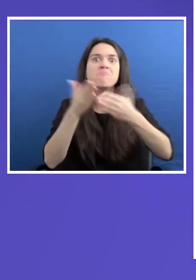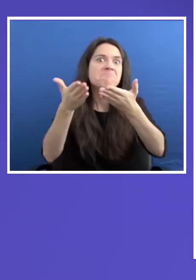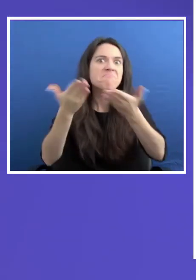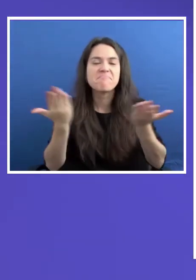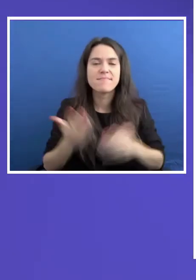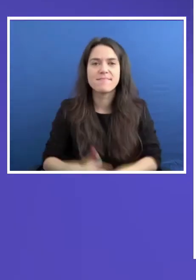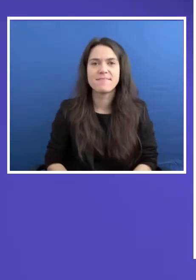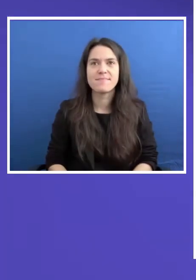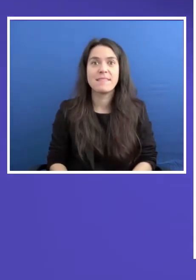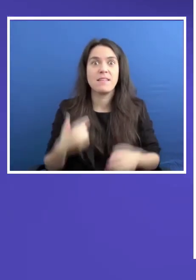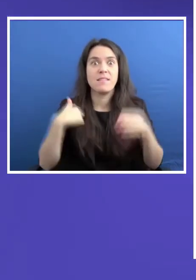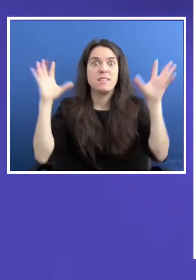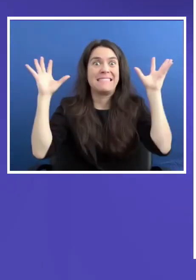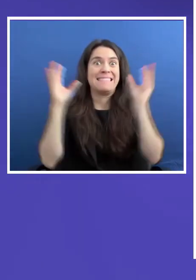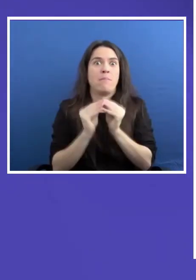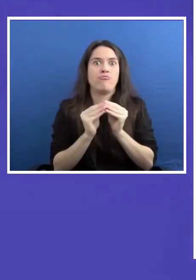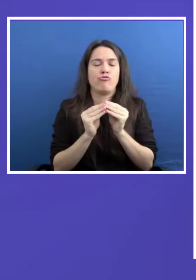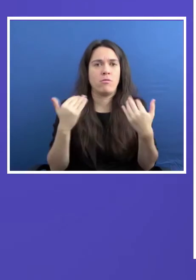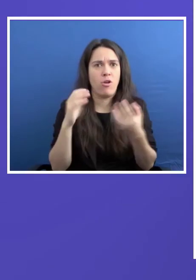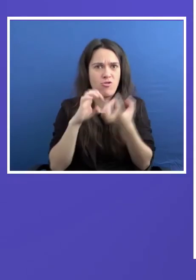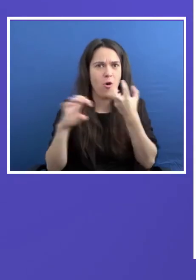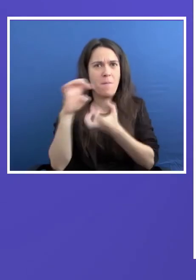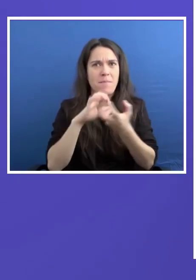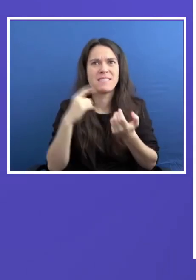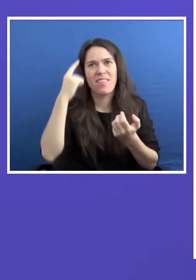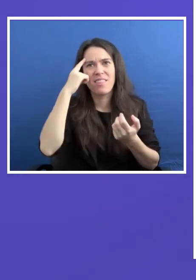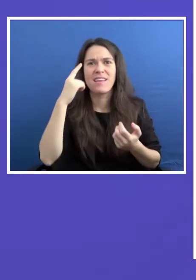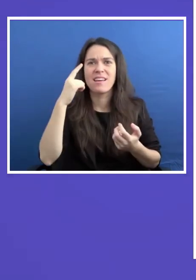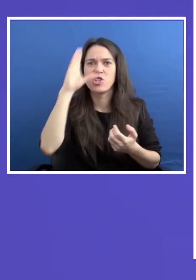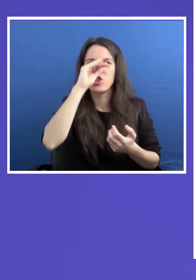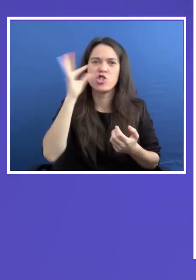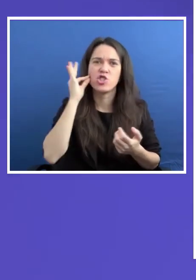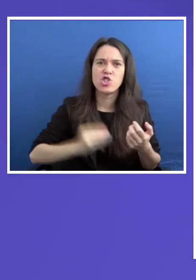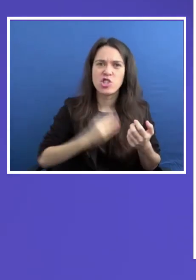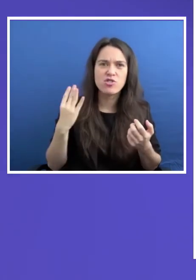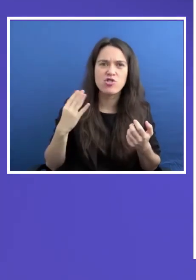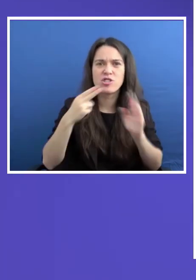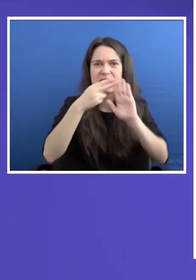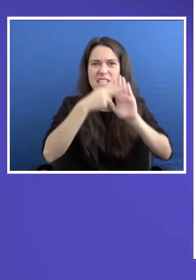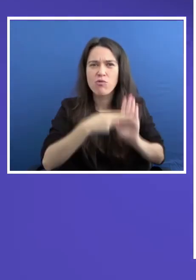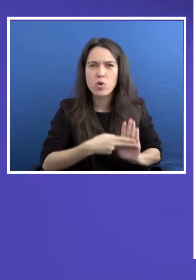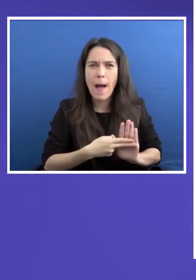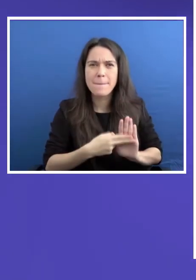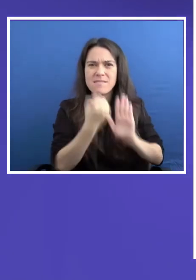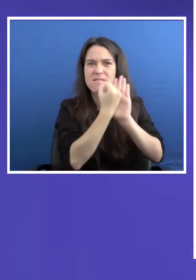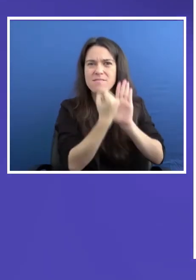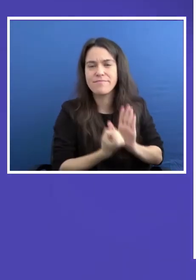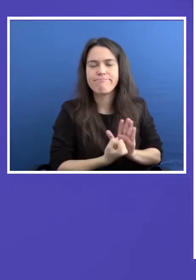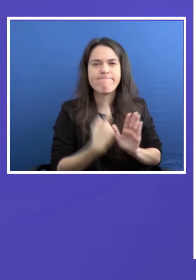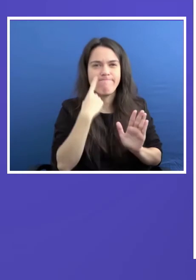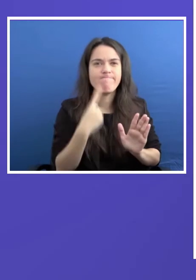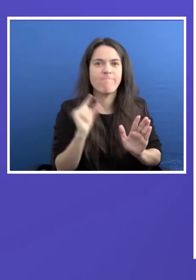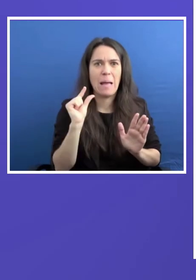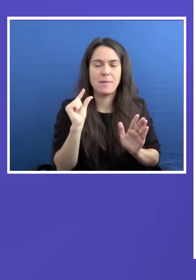views when we speak about gender stereotypes, and we share such a lot important